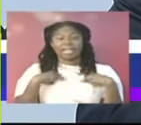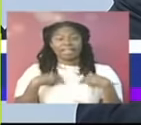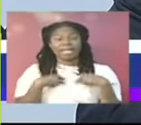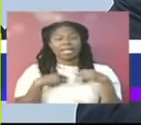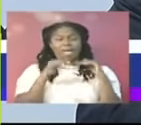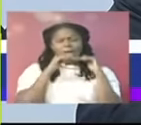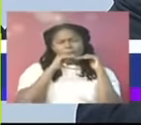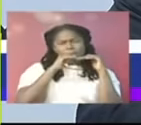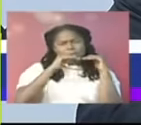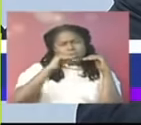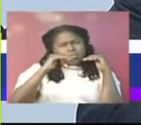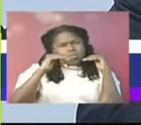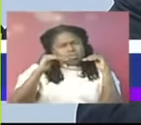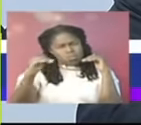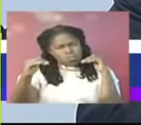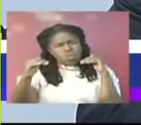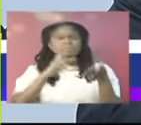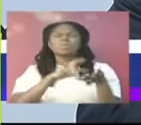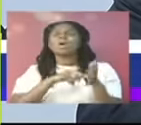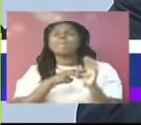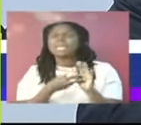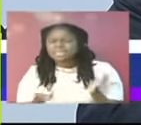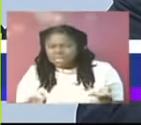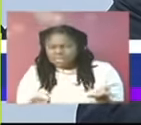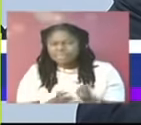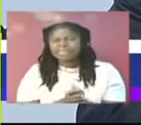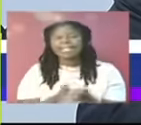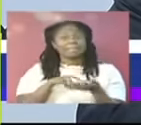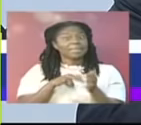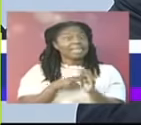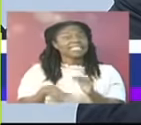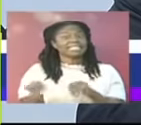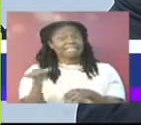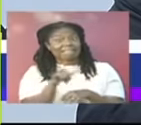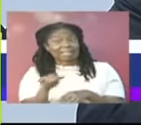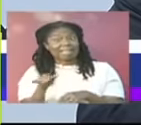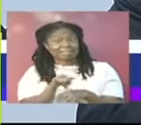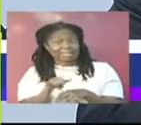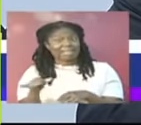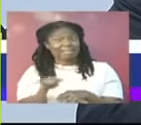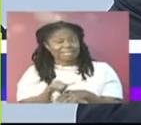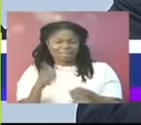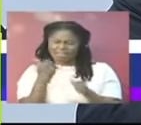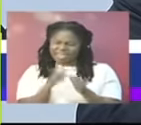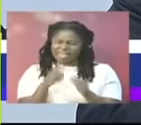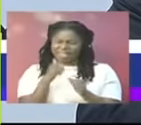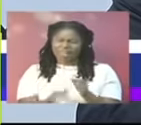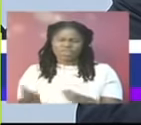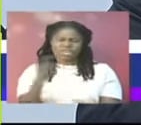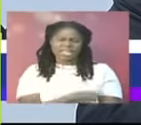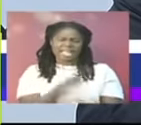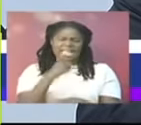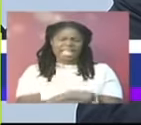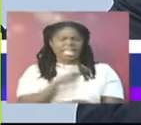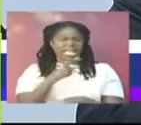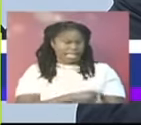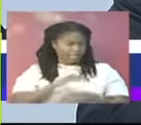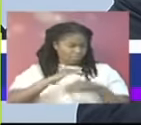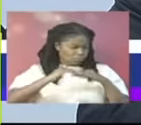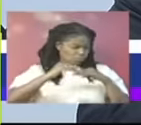that plateau really refers to the same number of cases day on day over an extended period of